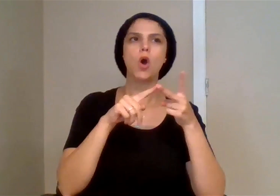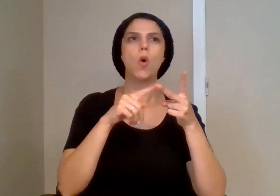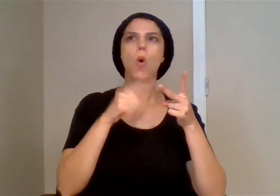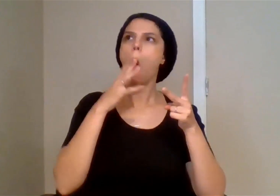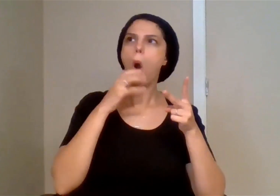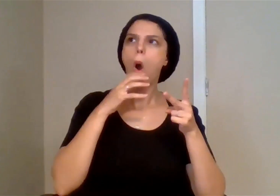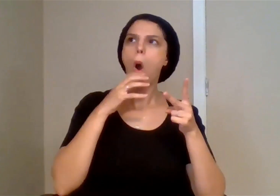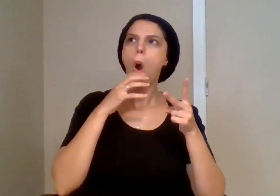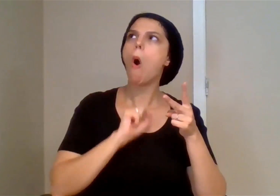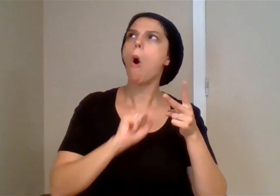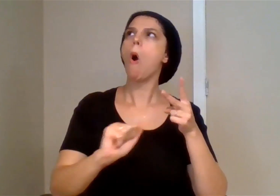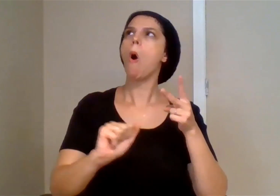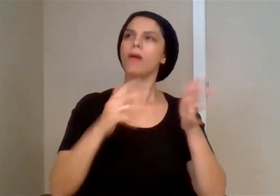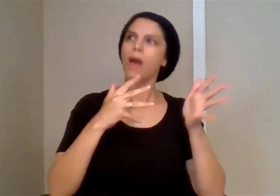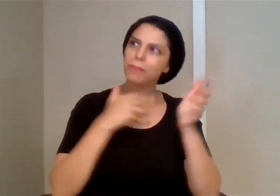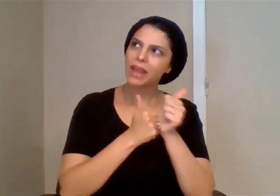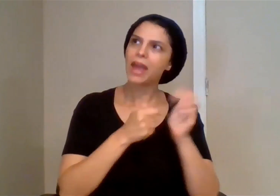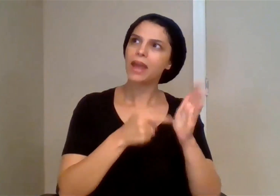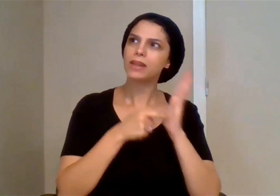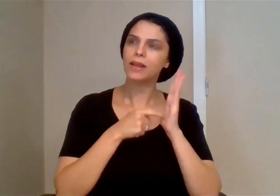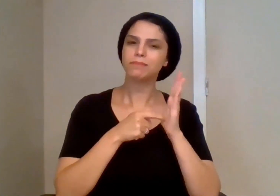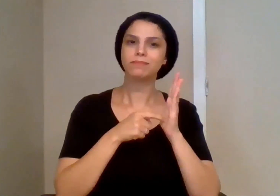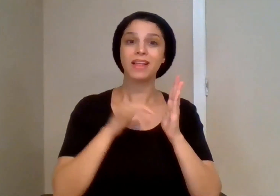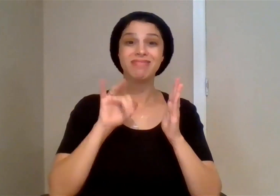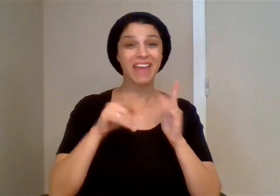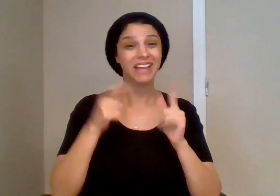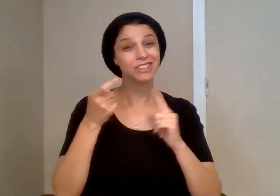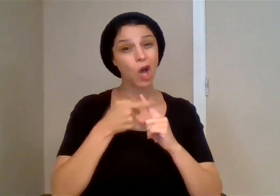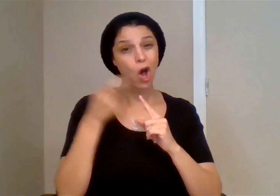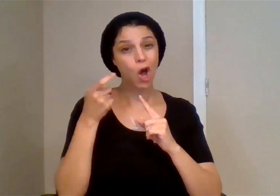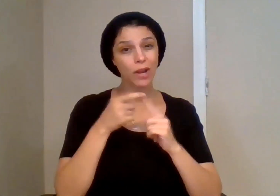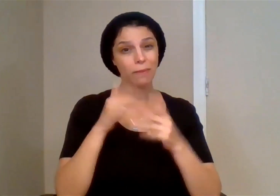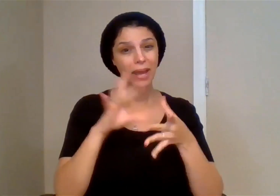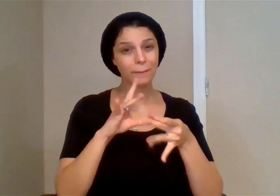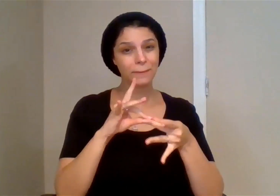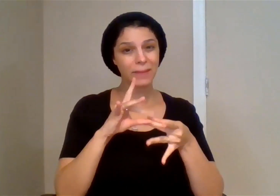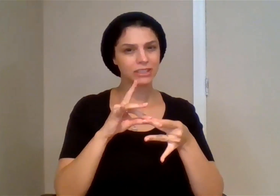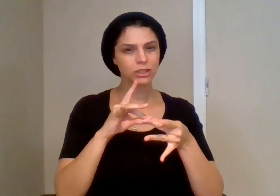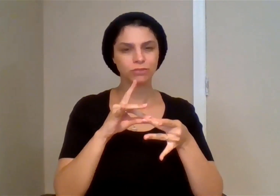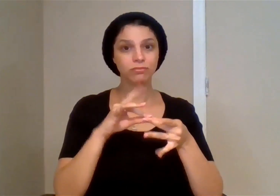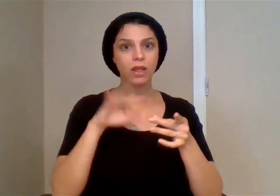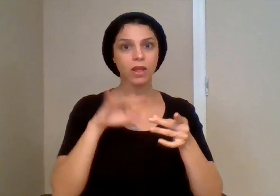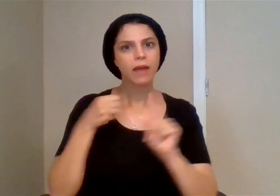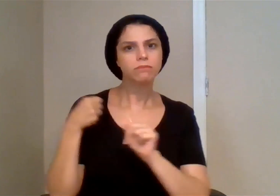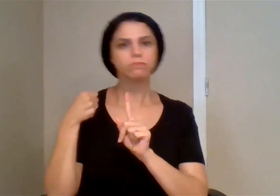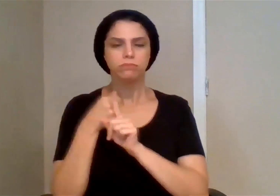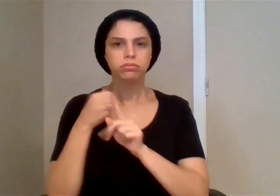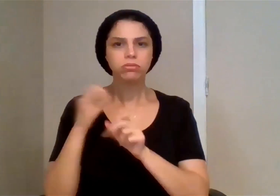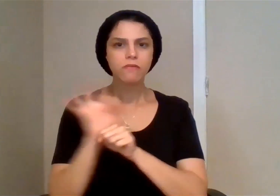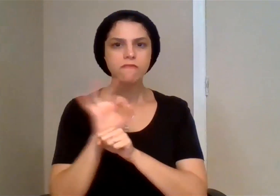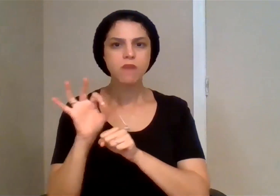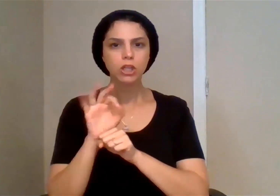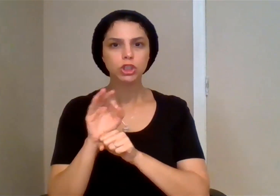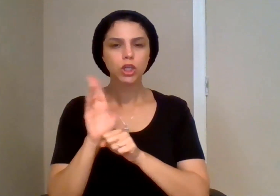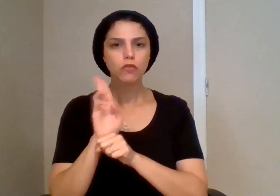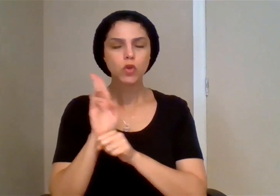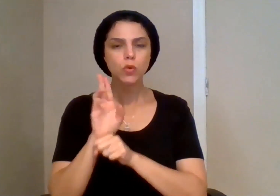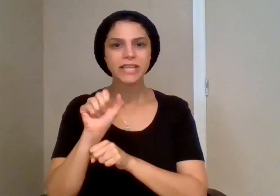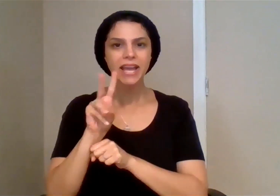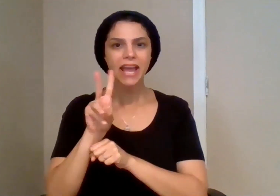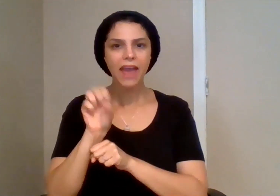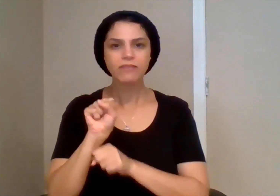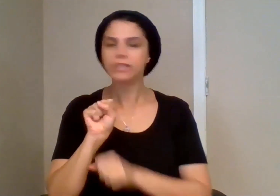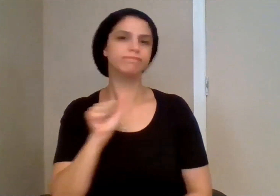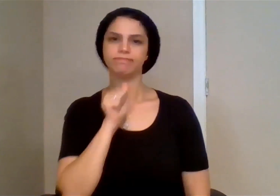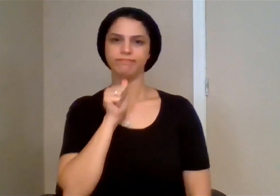something, that is an automatic message that won't affect your functionality of using